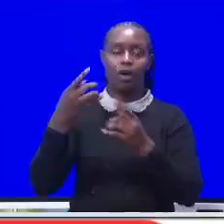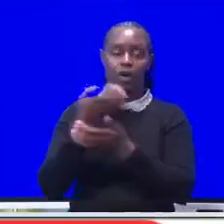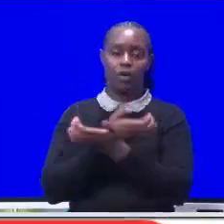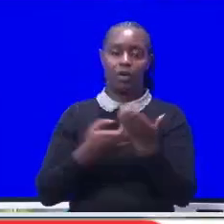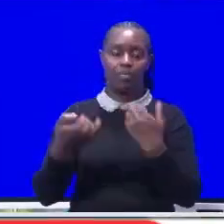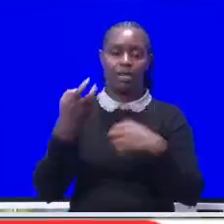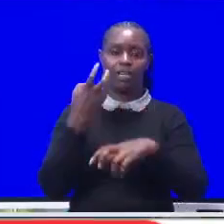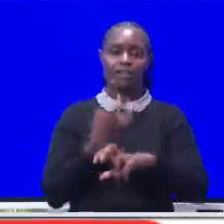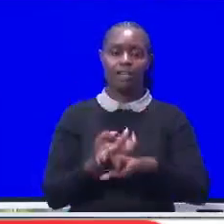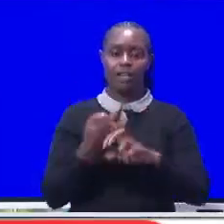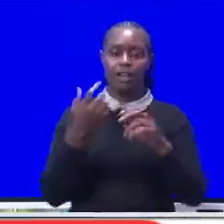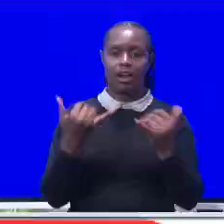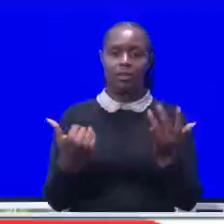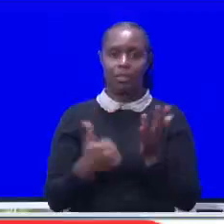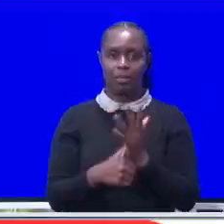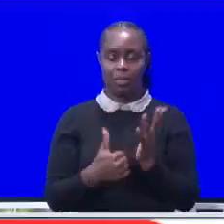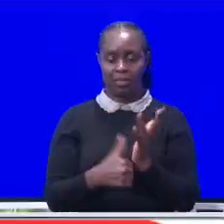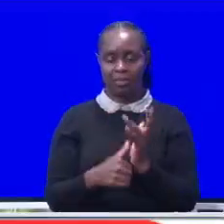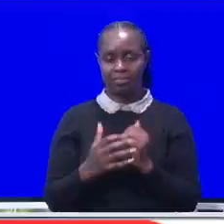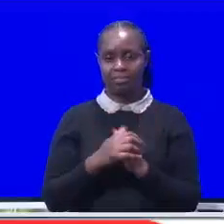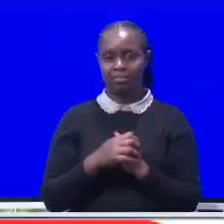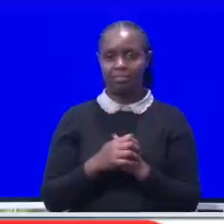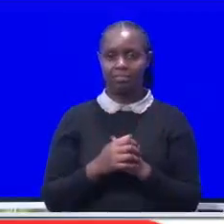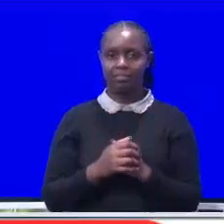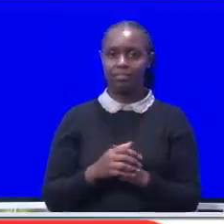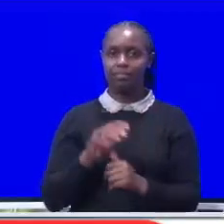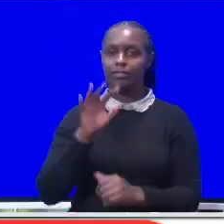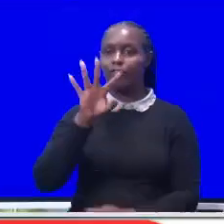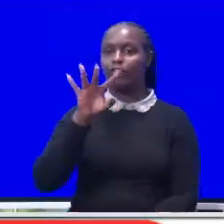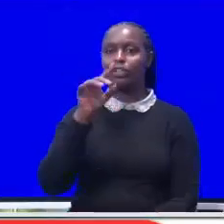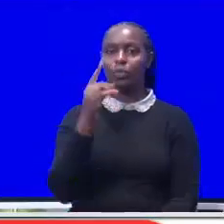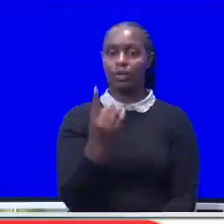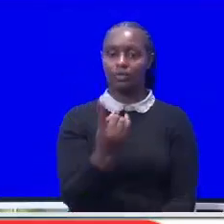difficulties and other problems. These young Gen Z's, 41 of them,